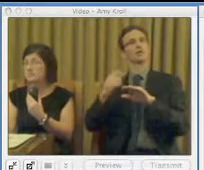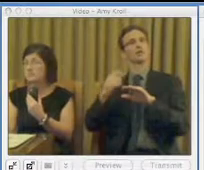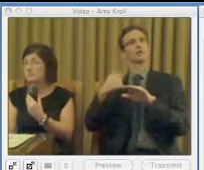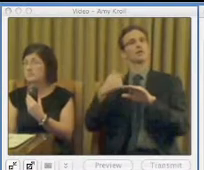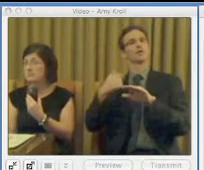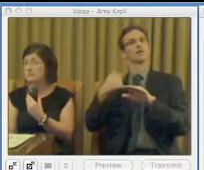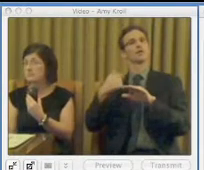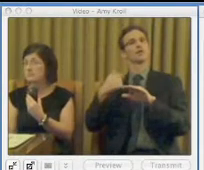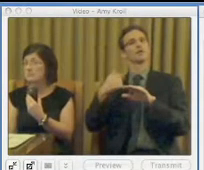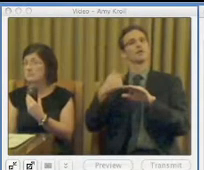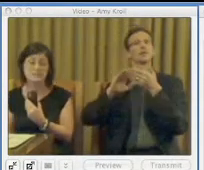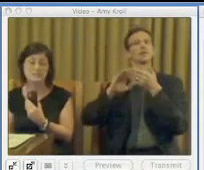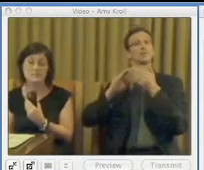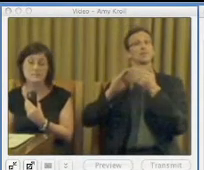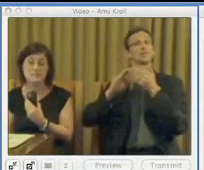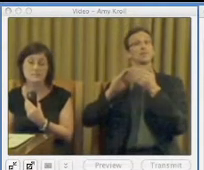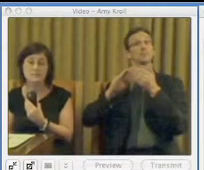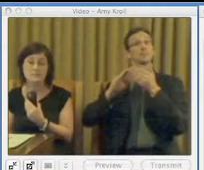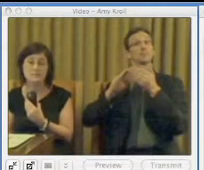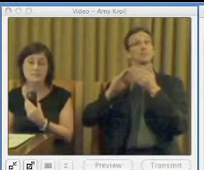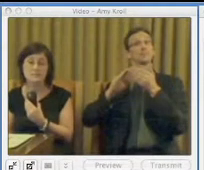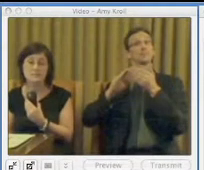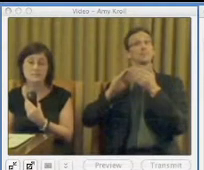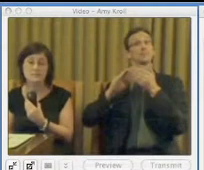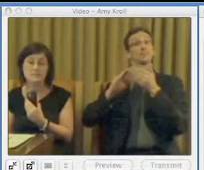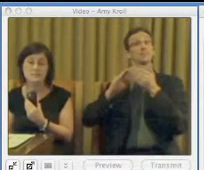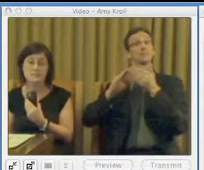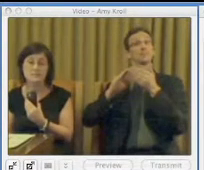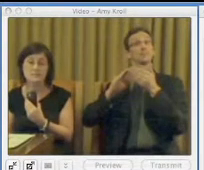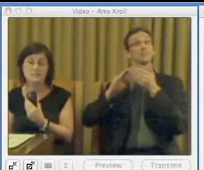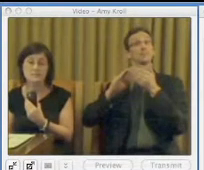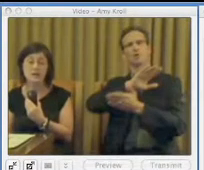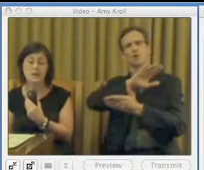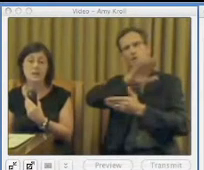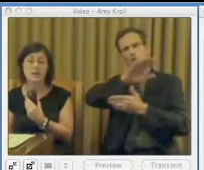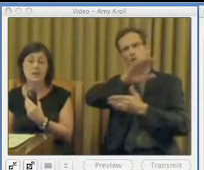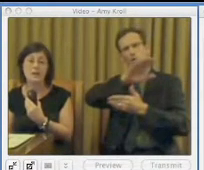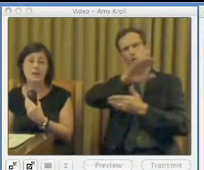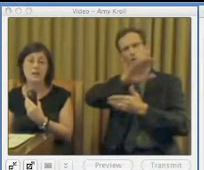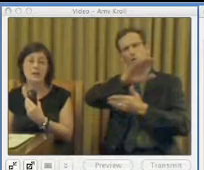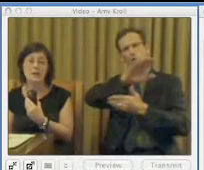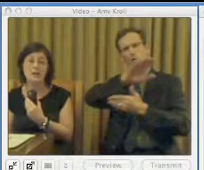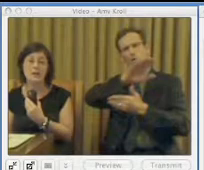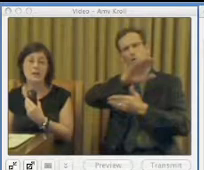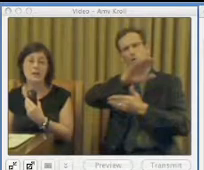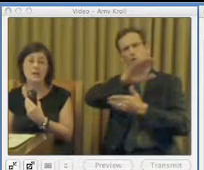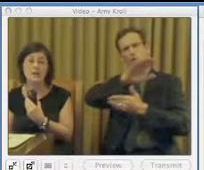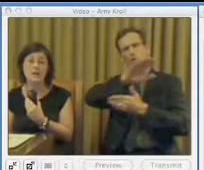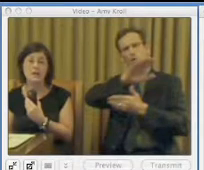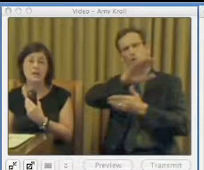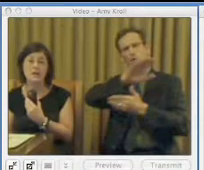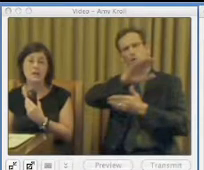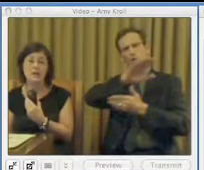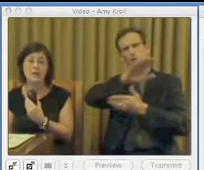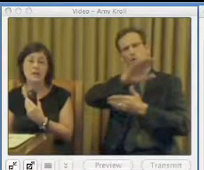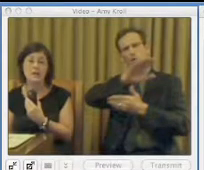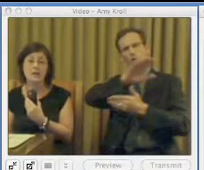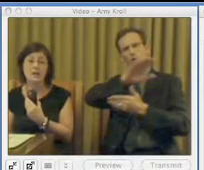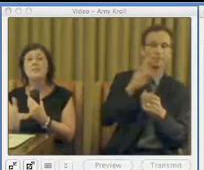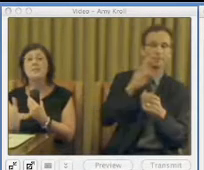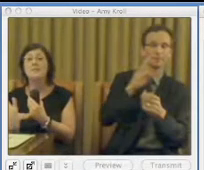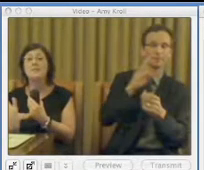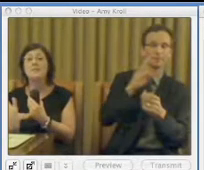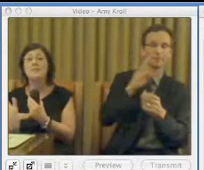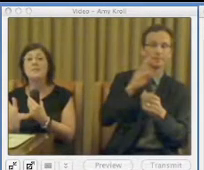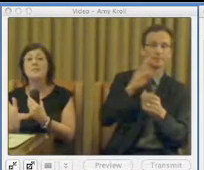represent all languages. And I'll talk a bit more about what we mean by community interpreting, what the definition